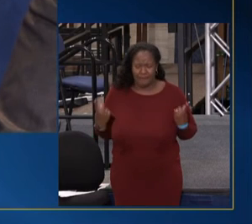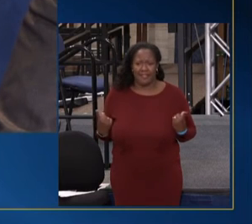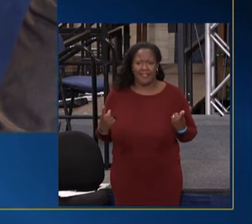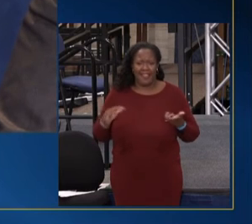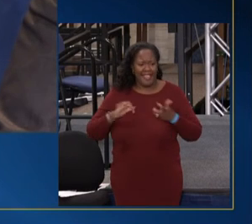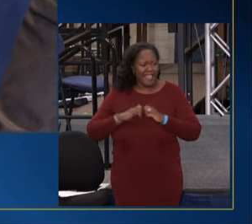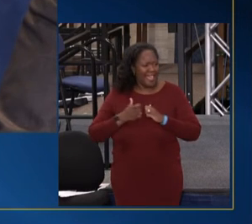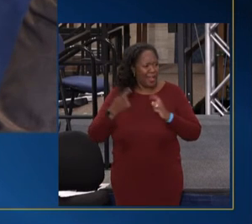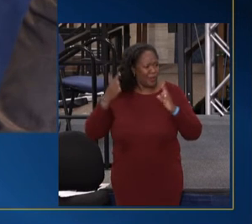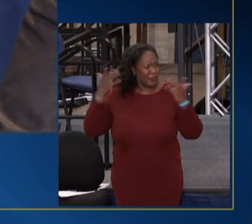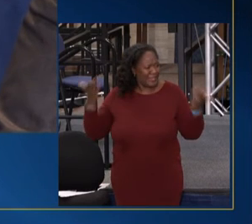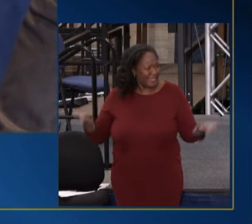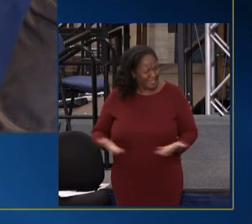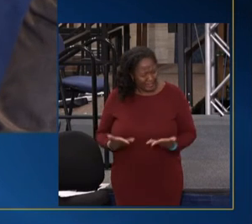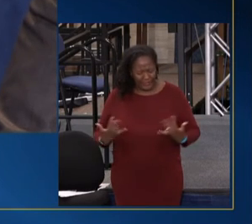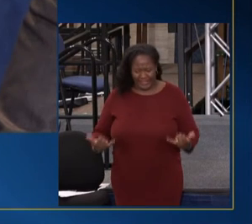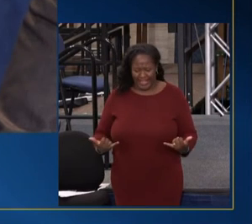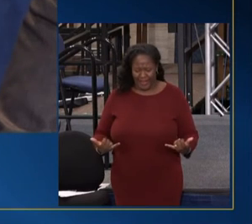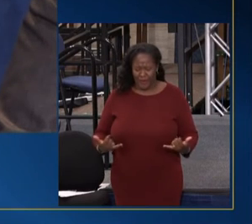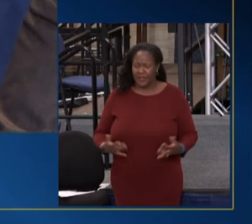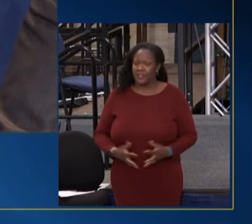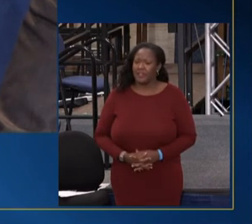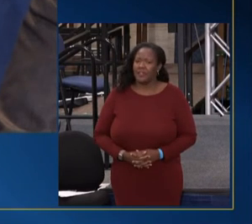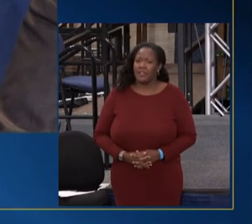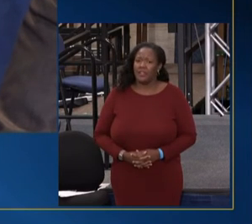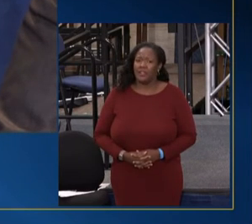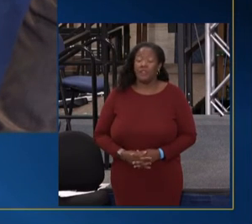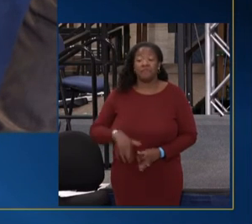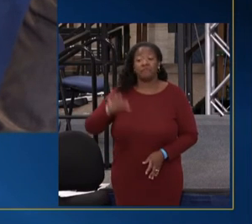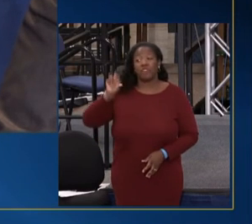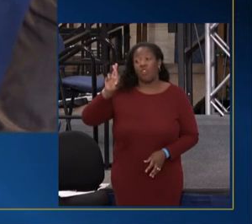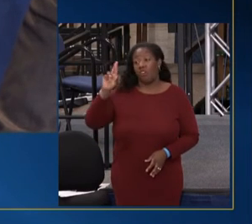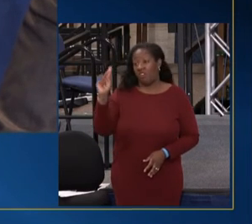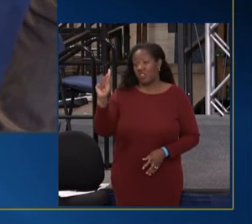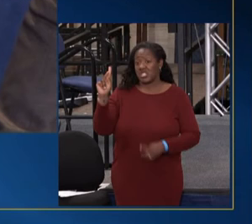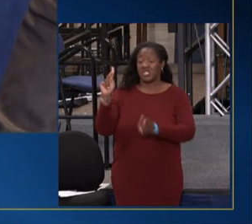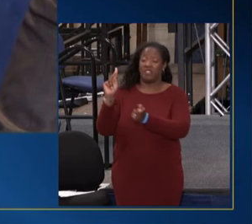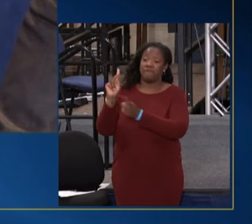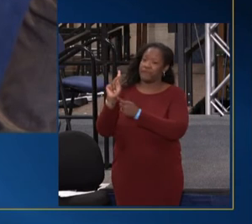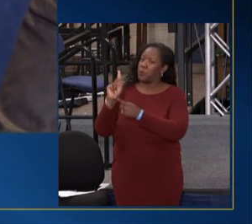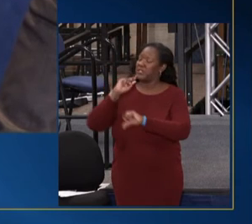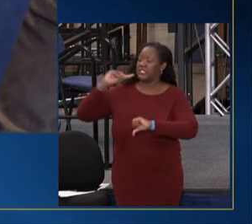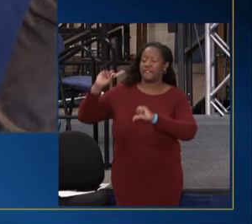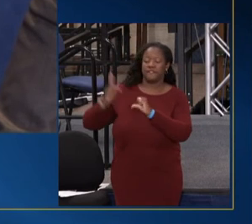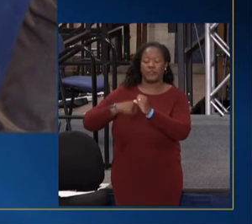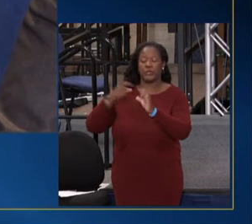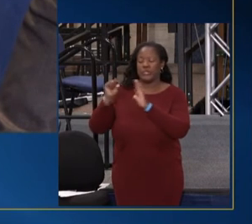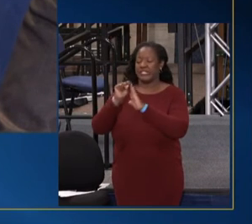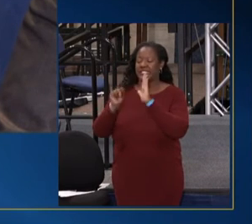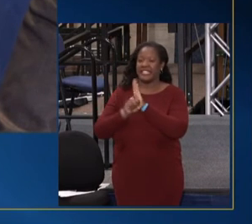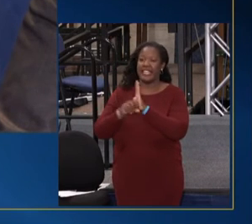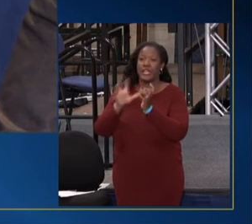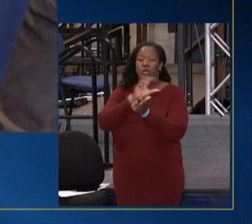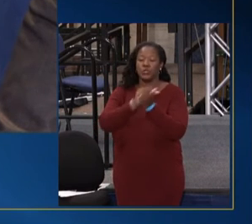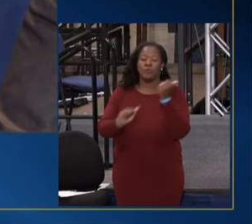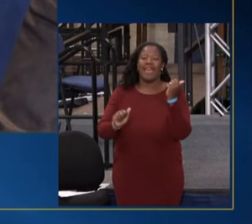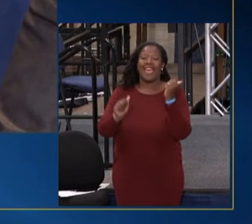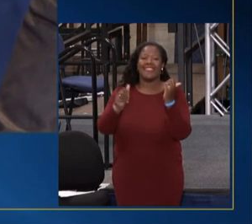right? And I'll note for us, you know, Arkansas was the first state to pass a ban on